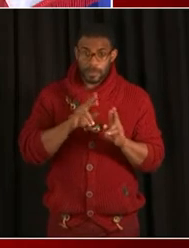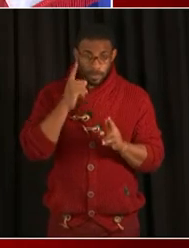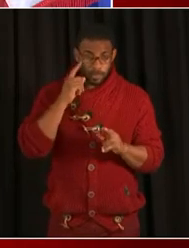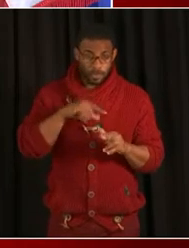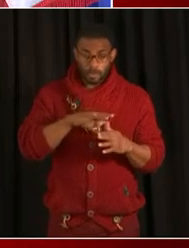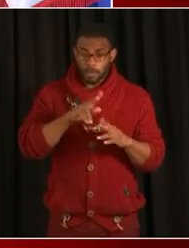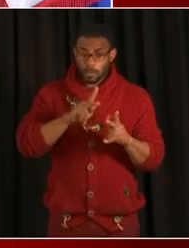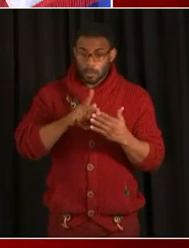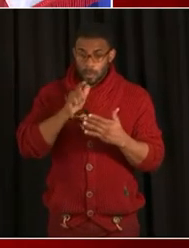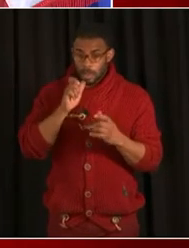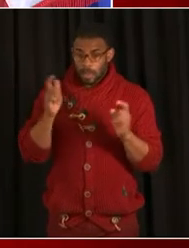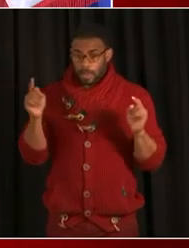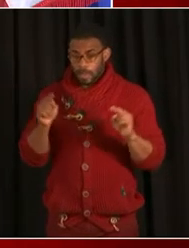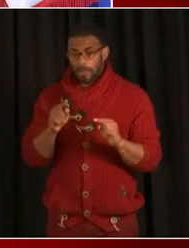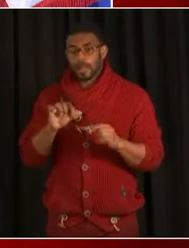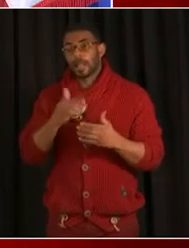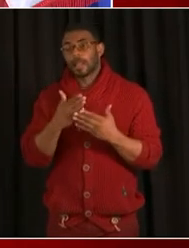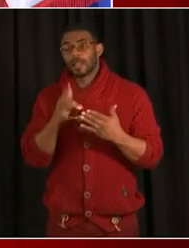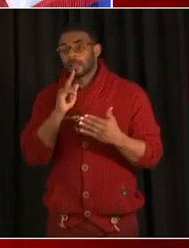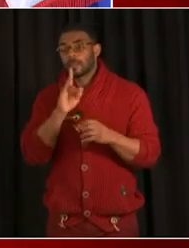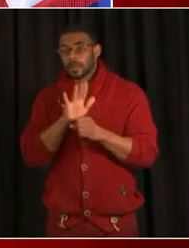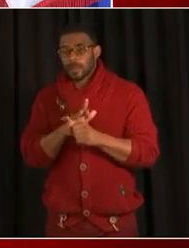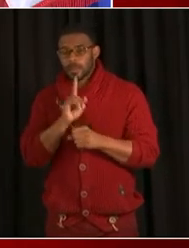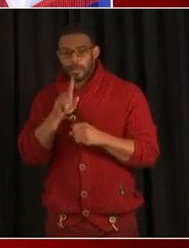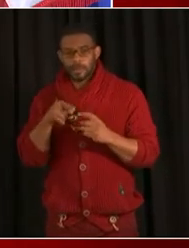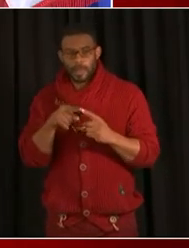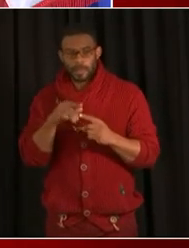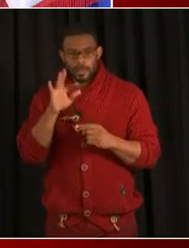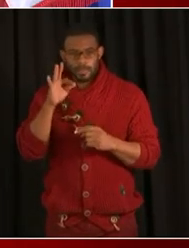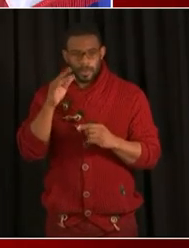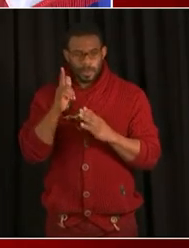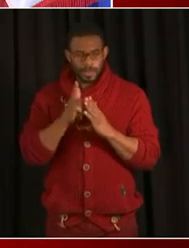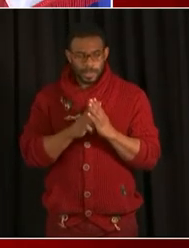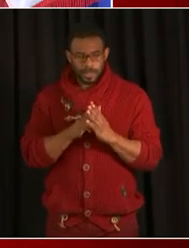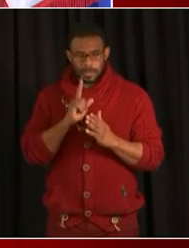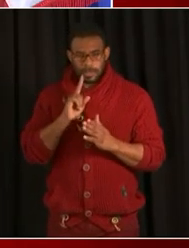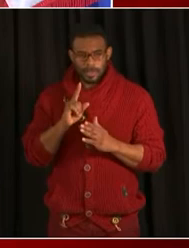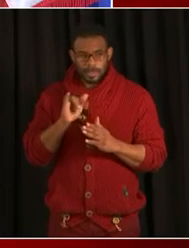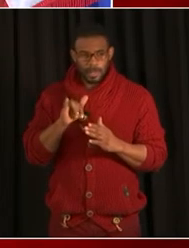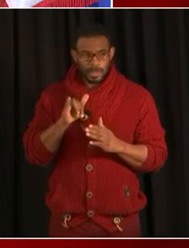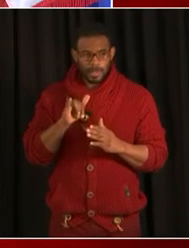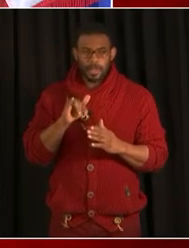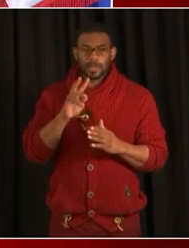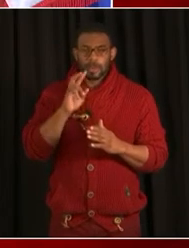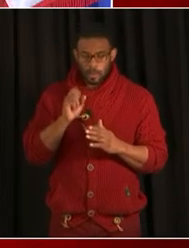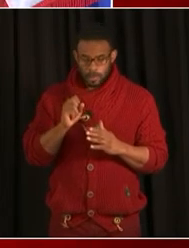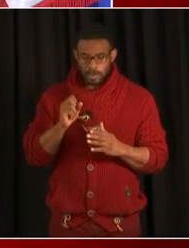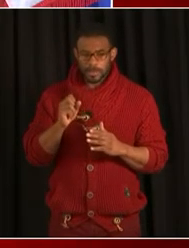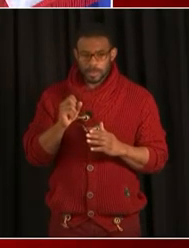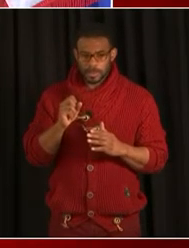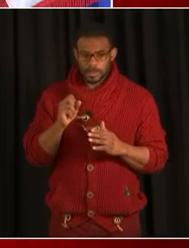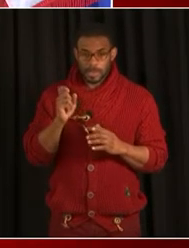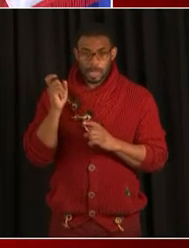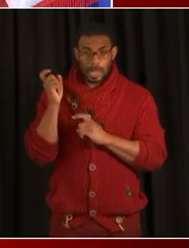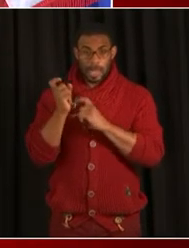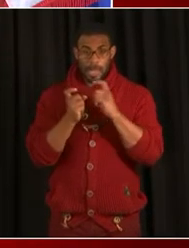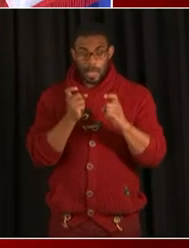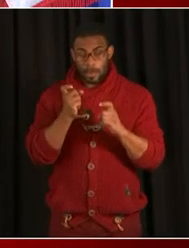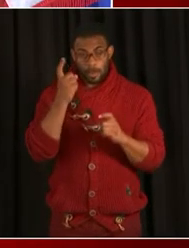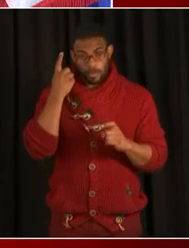ready for those programs that are coming. The other thing that's promising about the federal legislation is that there was an